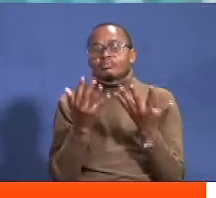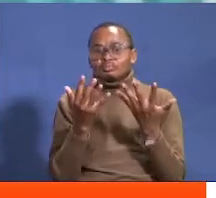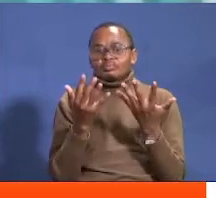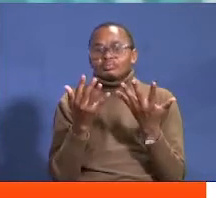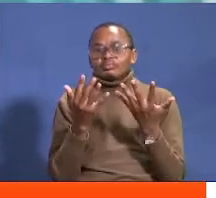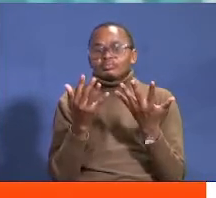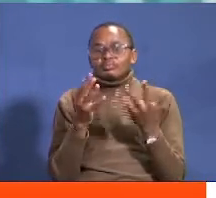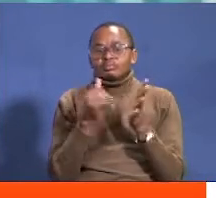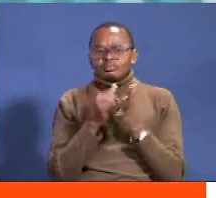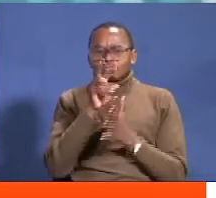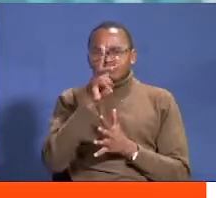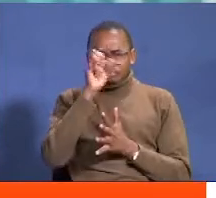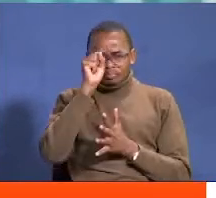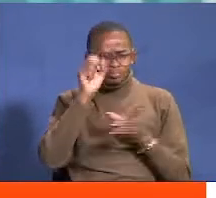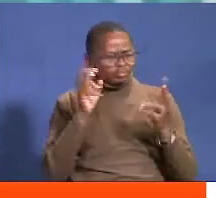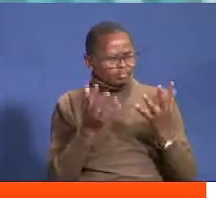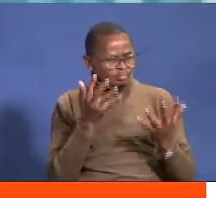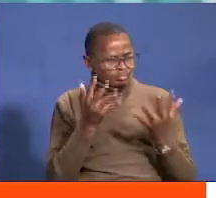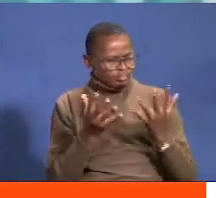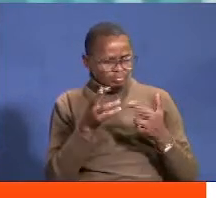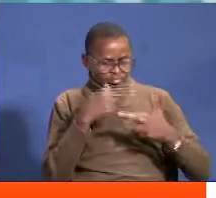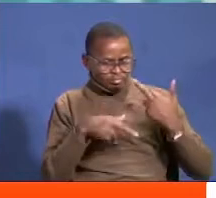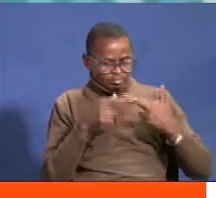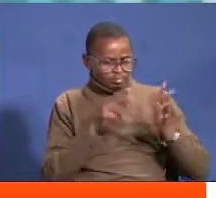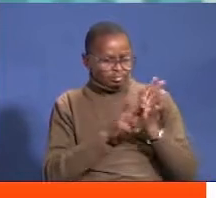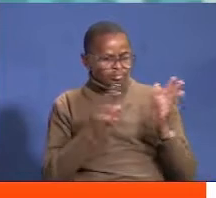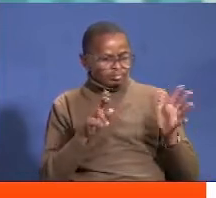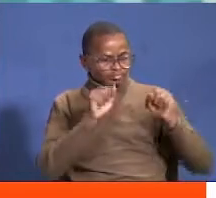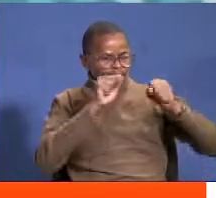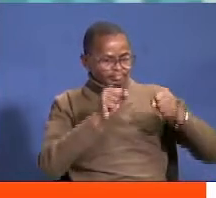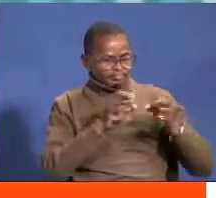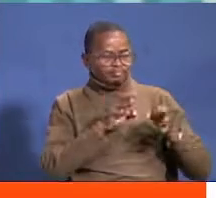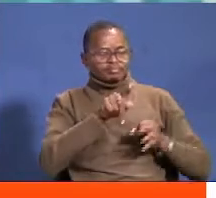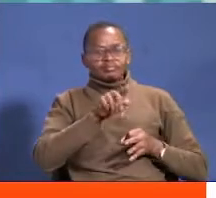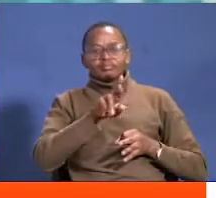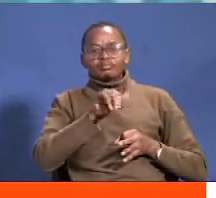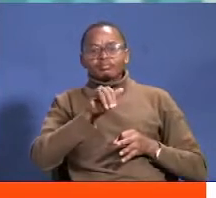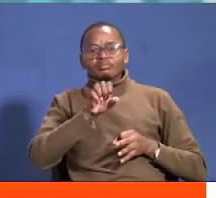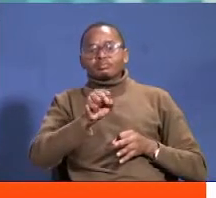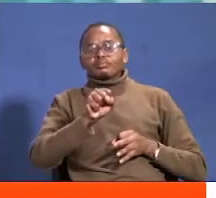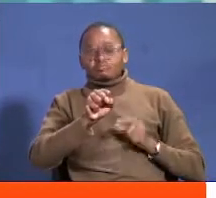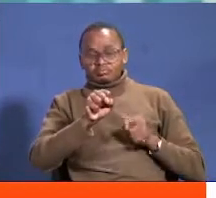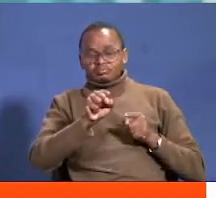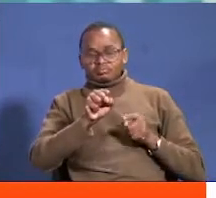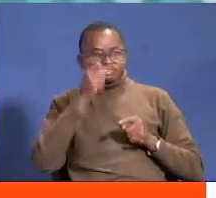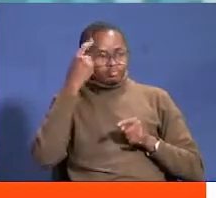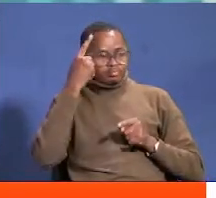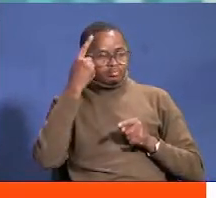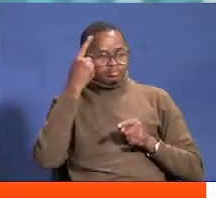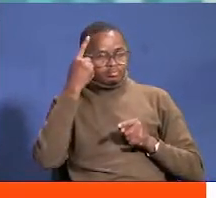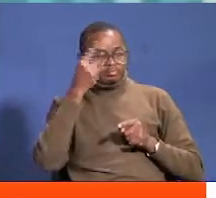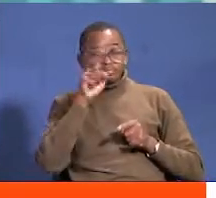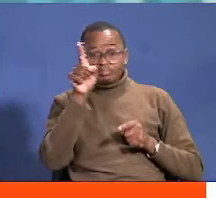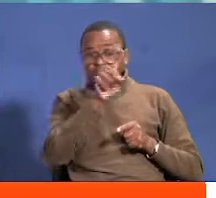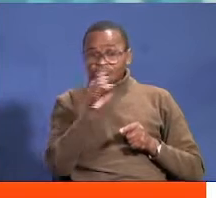was held to assess, review and reflect on the agreement of Paris, that is 2015. The 2015. Yeah, you understand? Right.